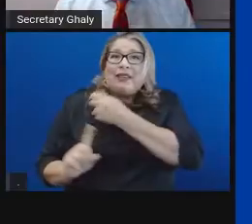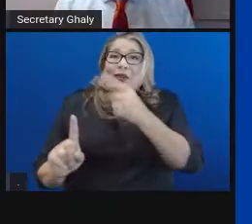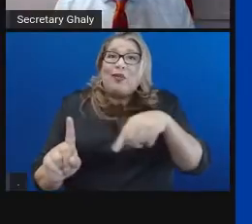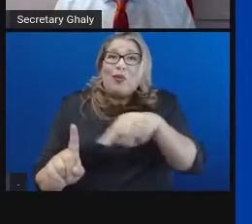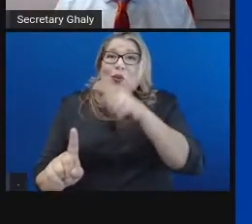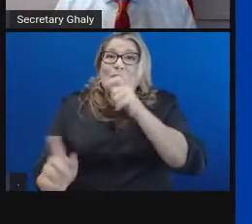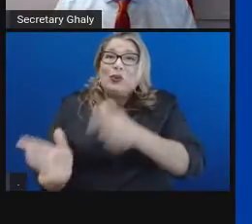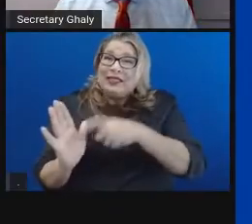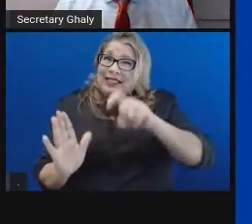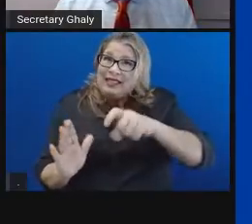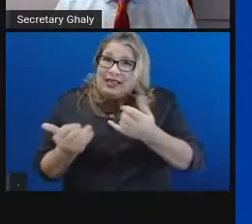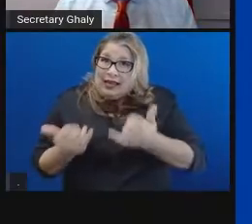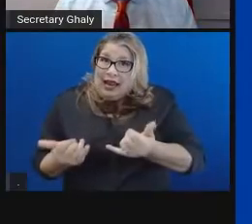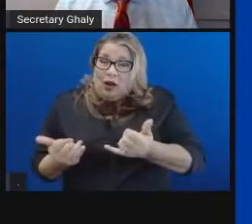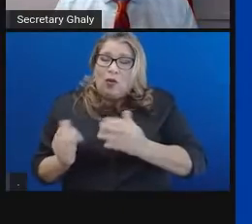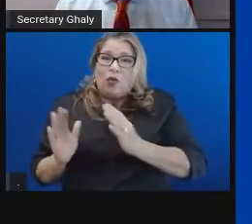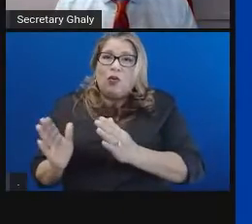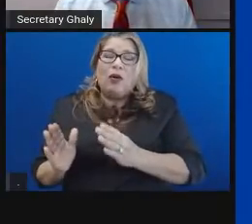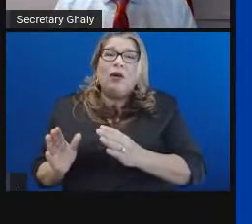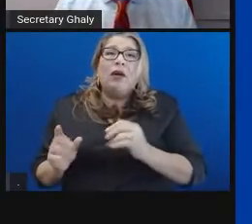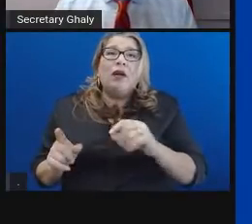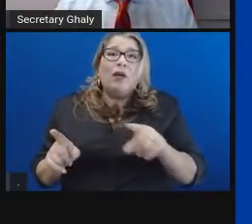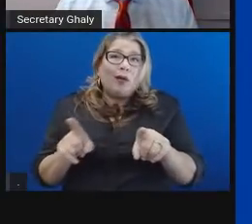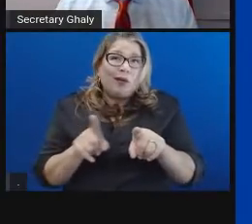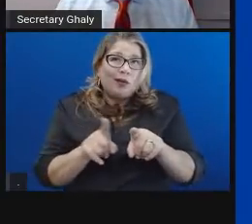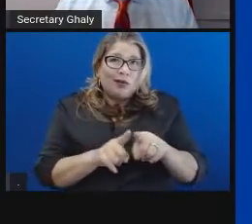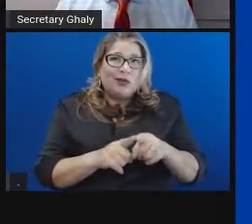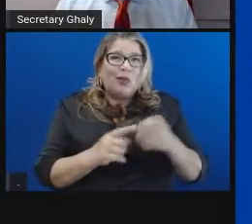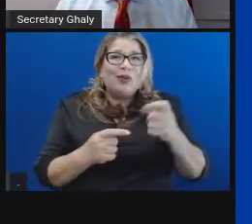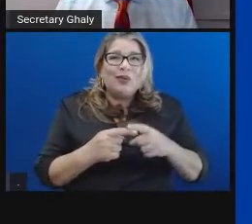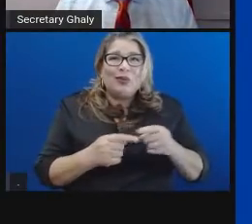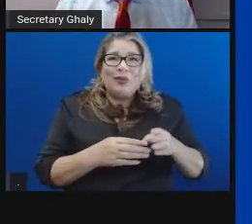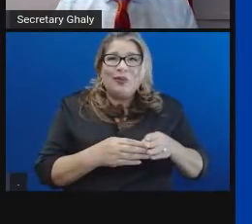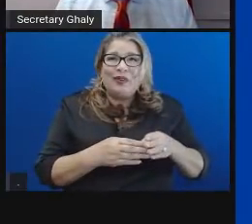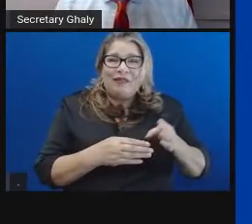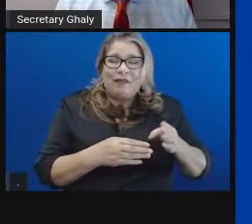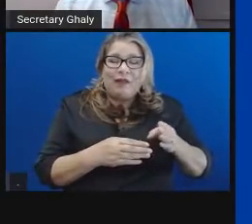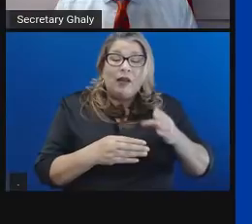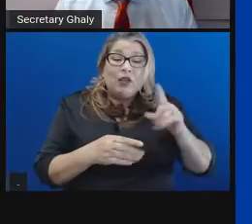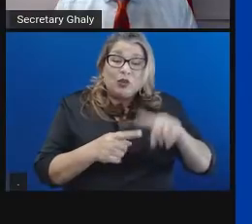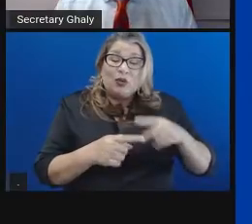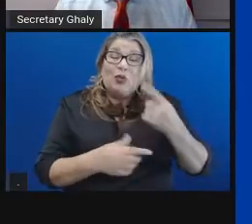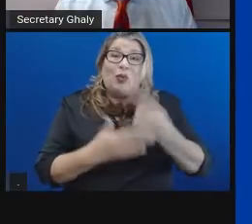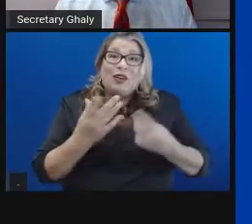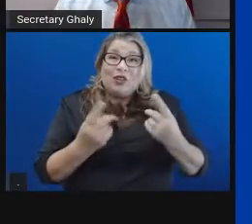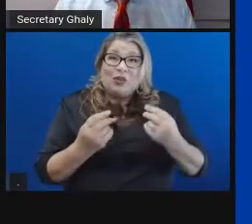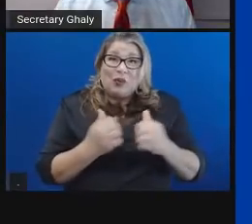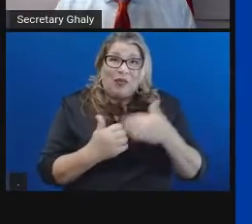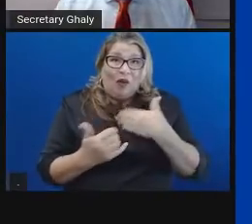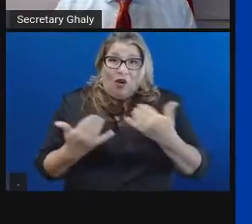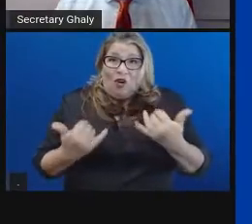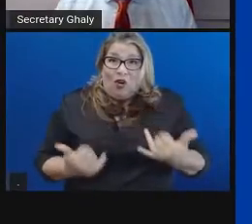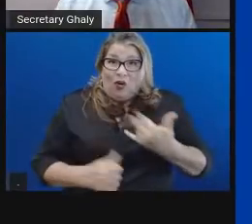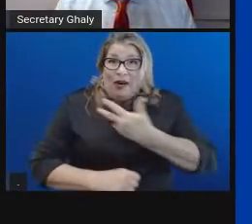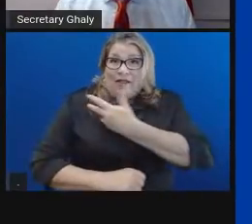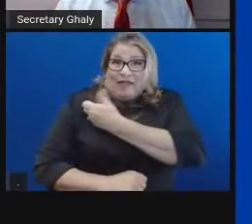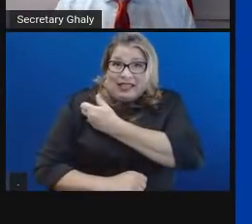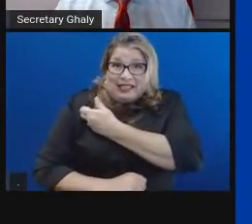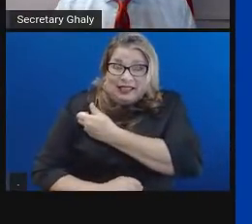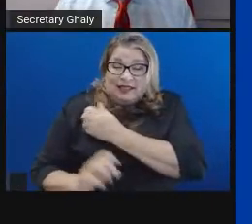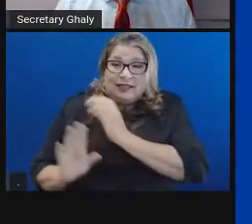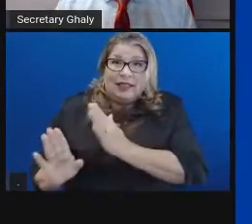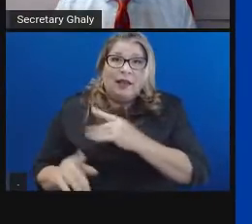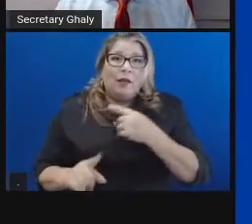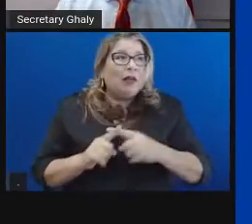to, unimpeded, finish the vaccine that we've already received. We have a saying that we want to be a state that vaccinates